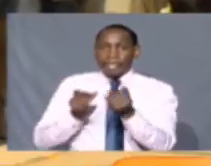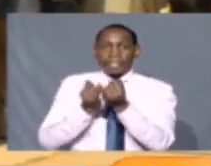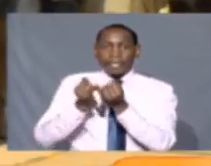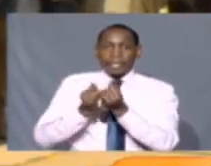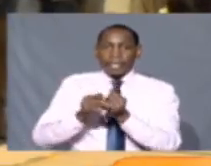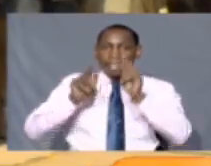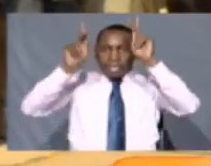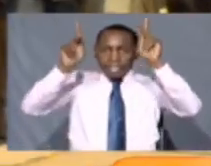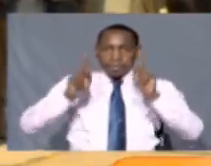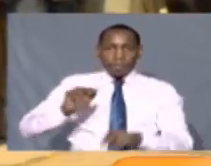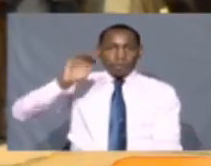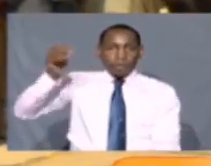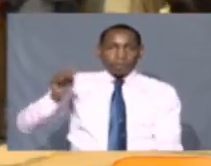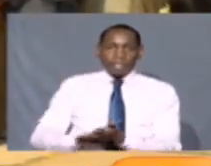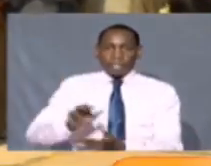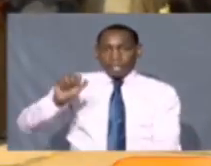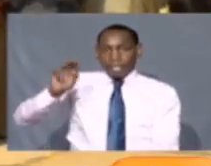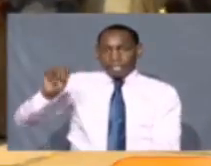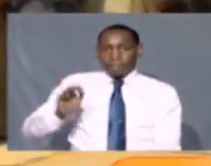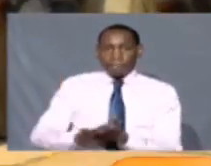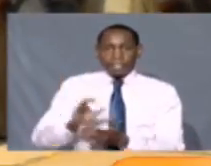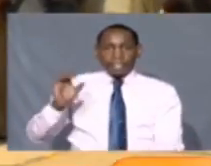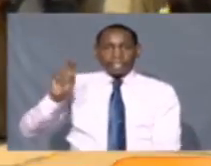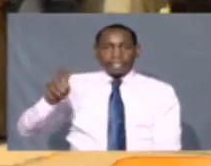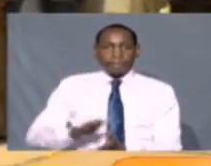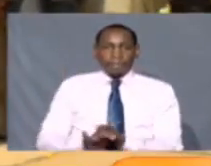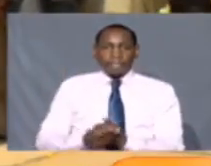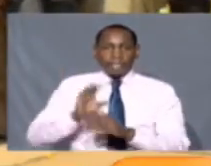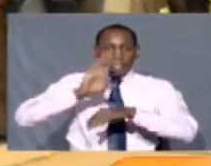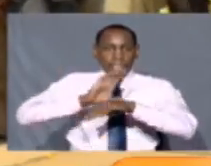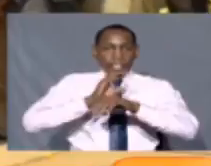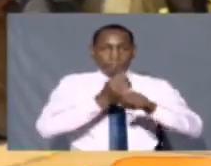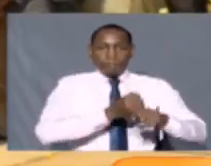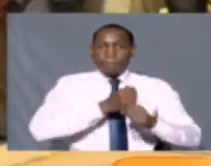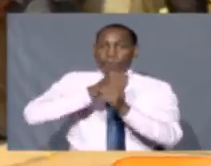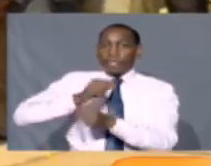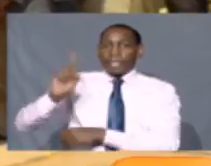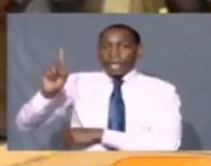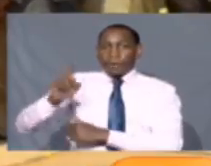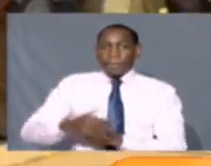in Kisumu County. Sam Gituku, Citizen TV, at the All Saints Cathedral in Nairobi.